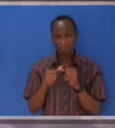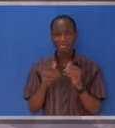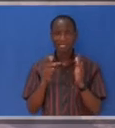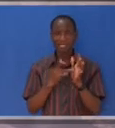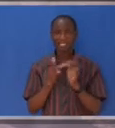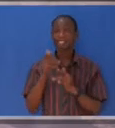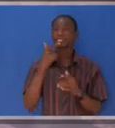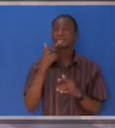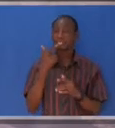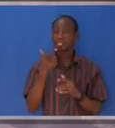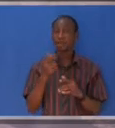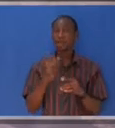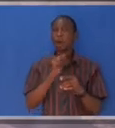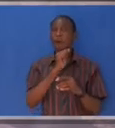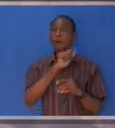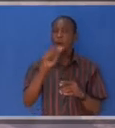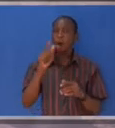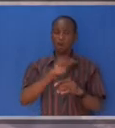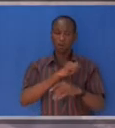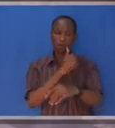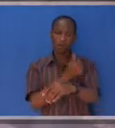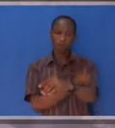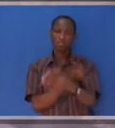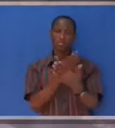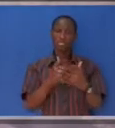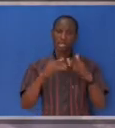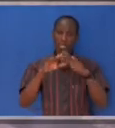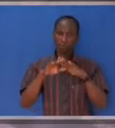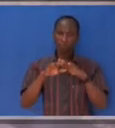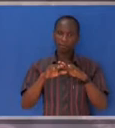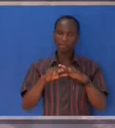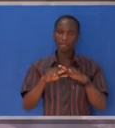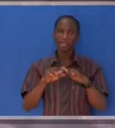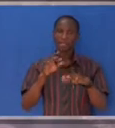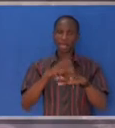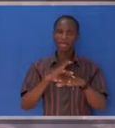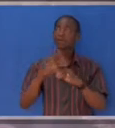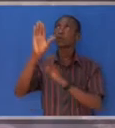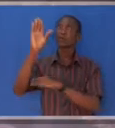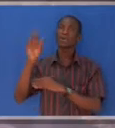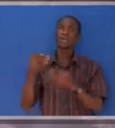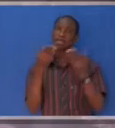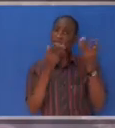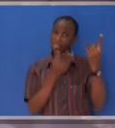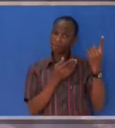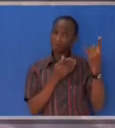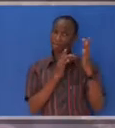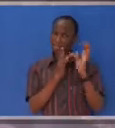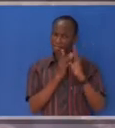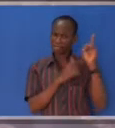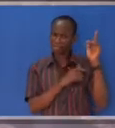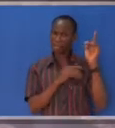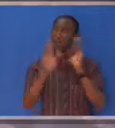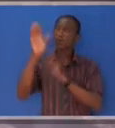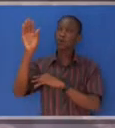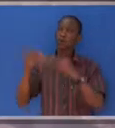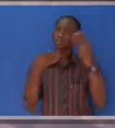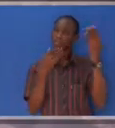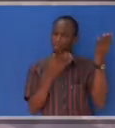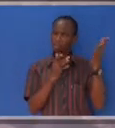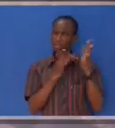say what the osoro ni asase su tumi nyina amame e gen yankopon no odi tumi no odi